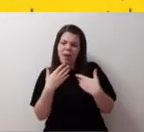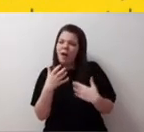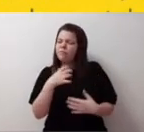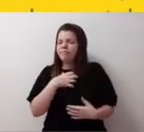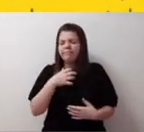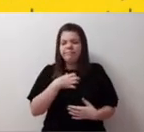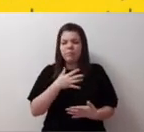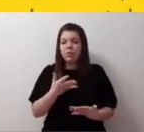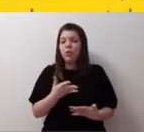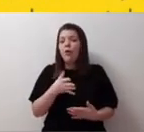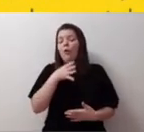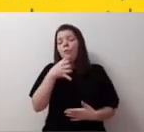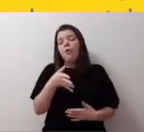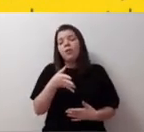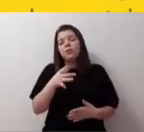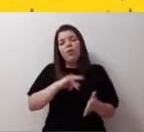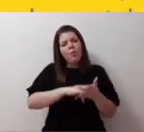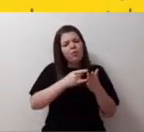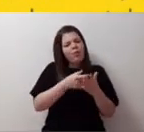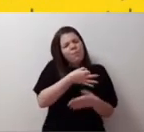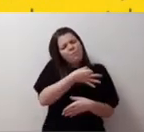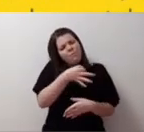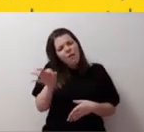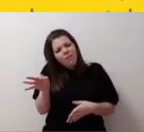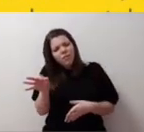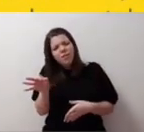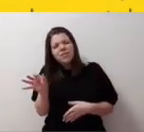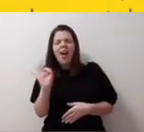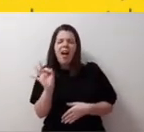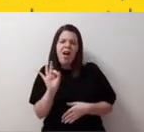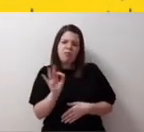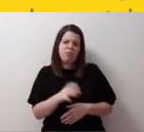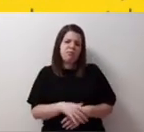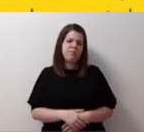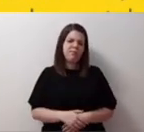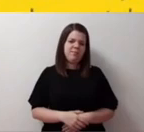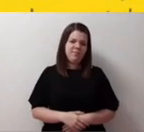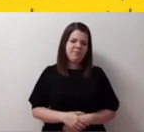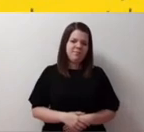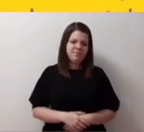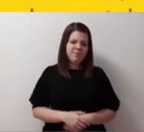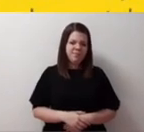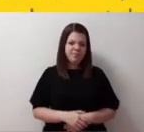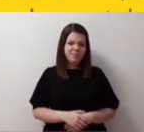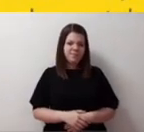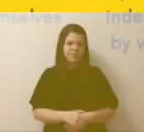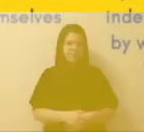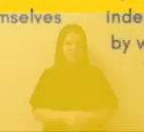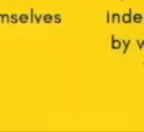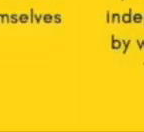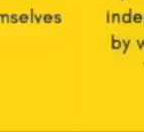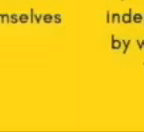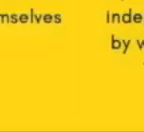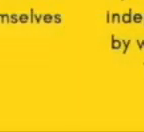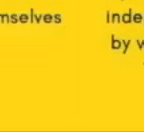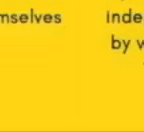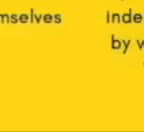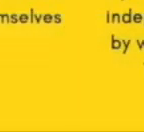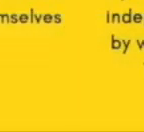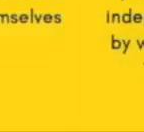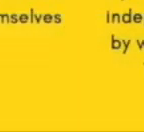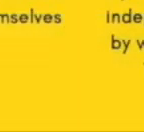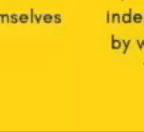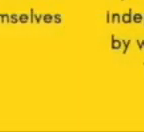meet any student or I couldn't interact with audio or video in real time. So this is important because of the